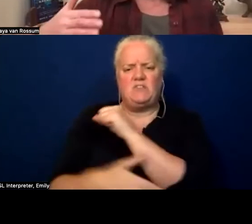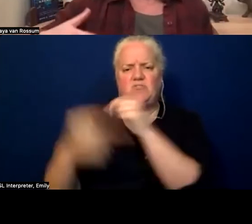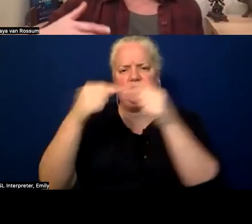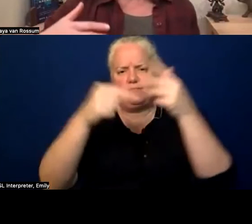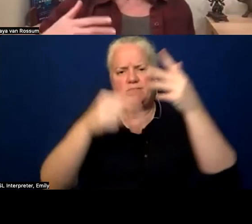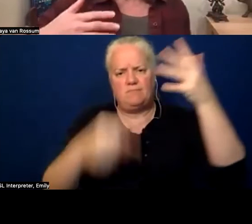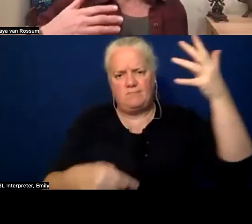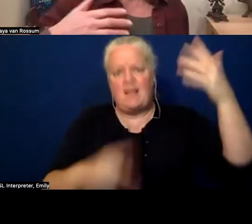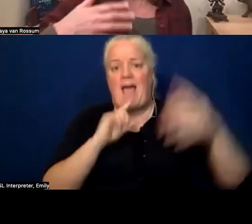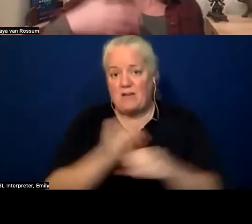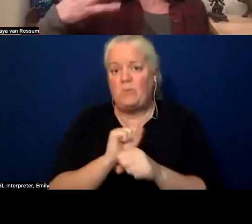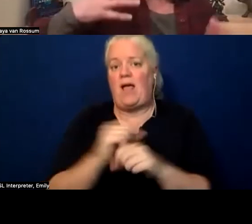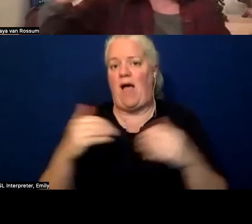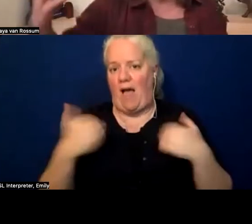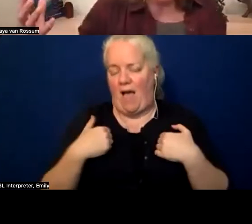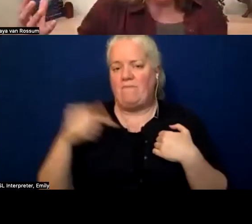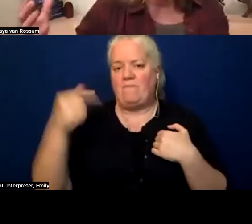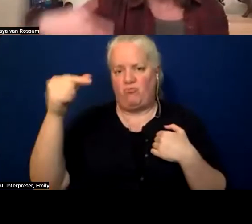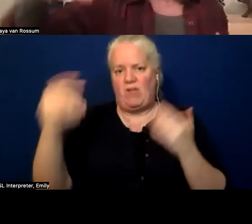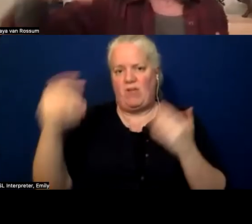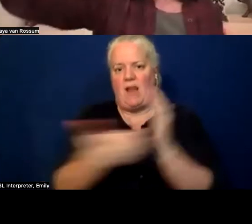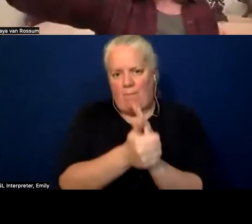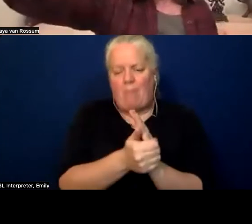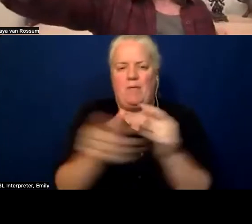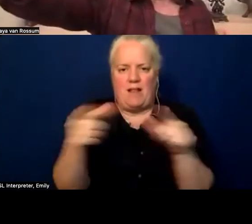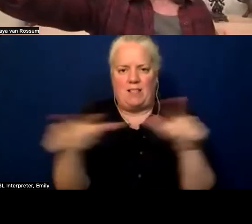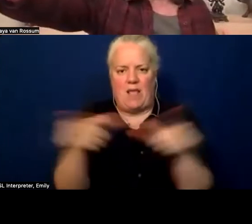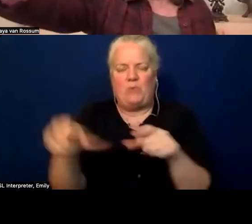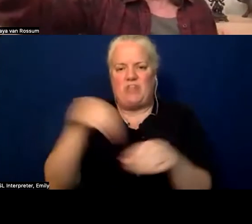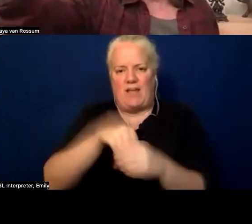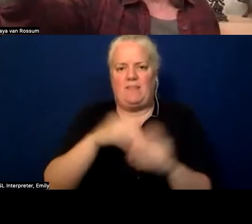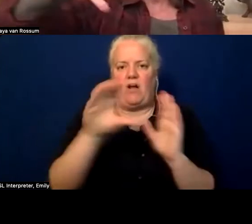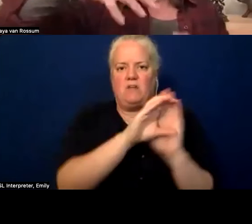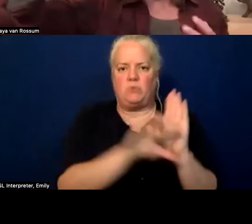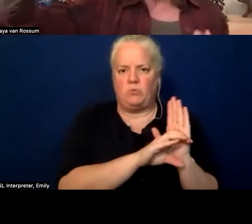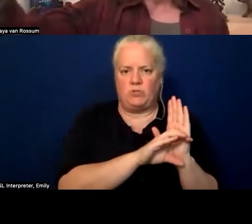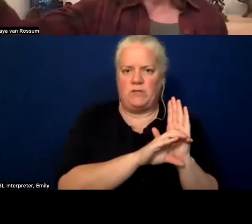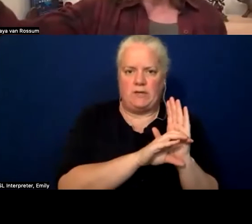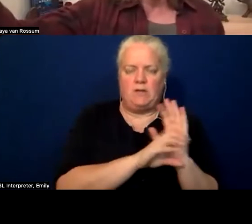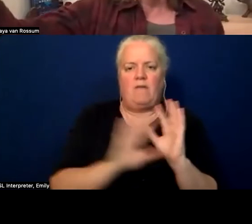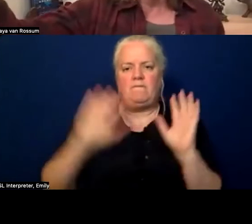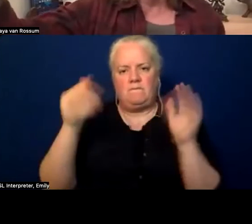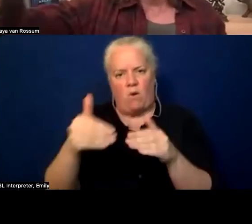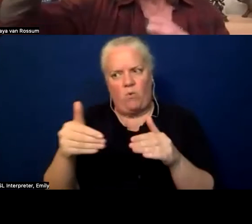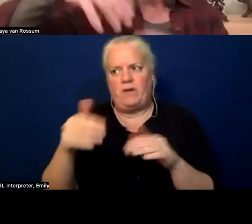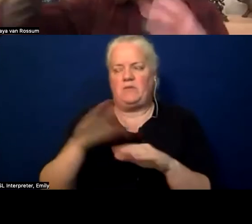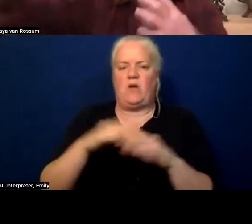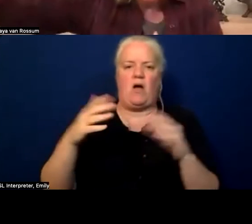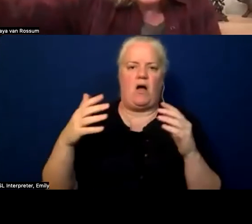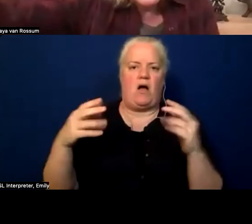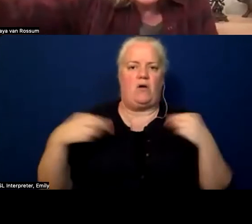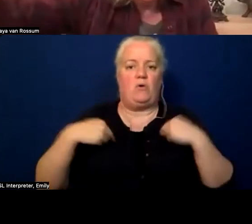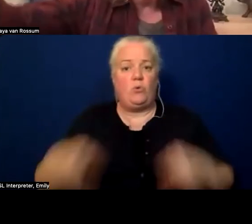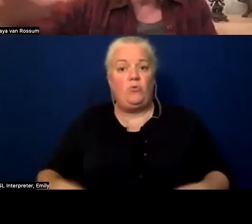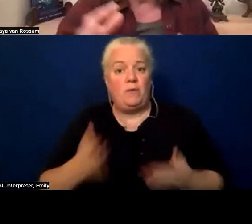have Green Amendment like language in their constitutions, focused on the human